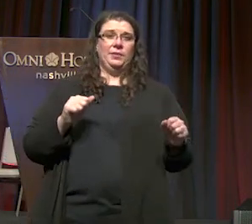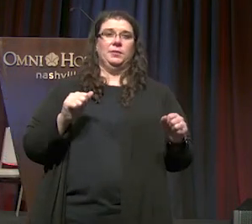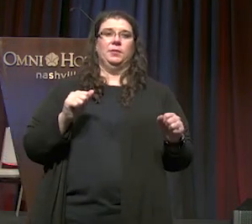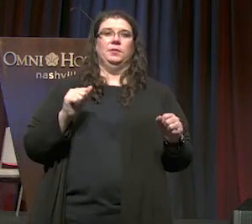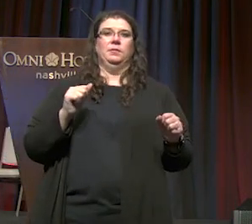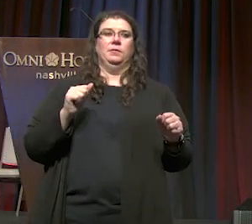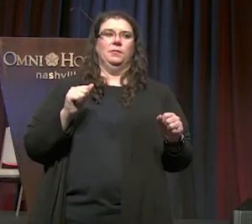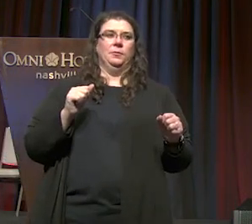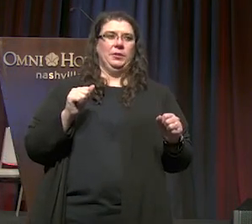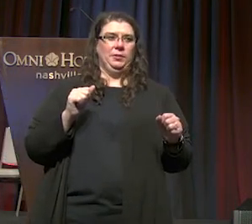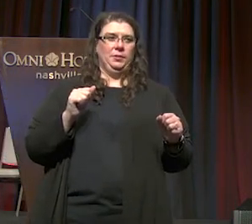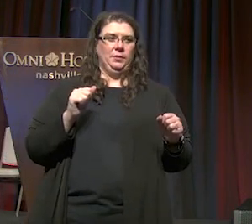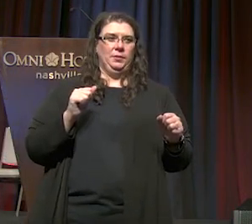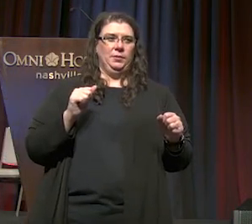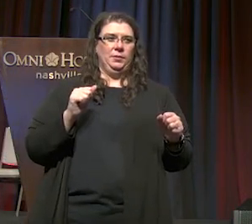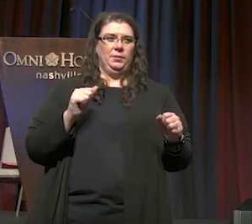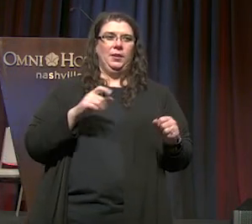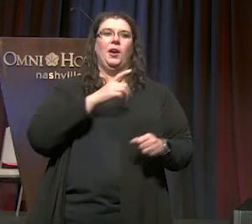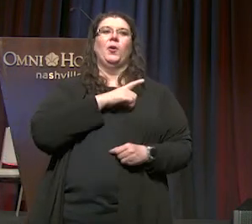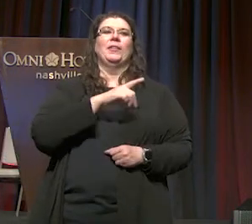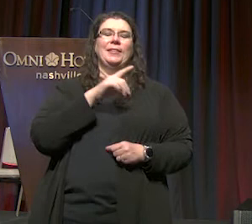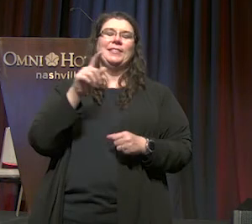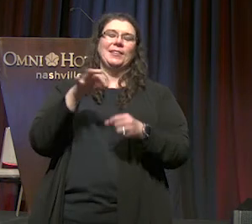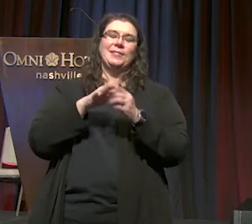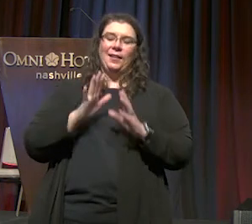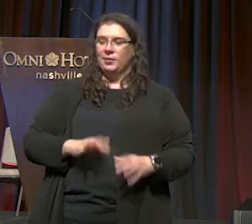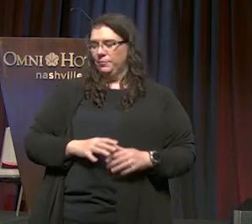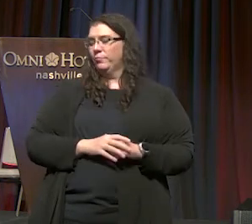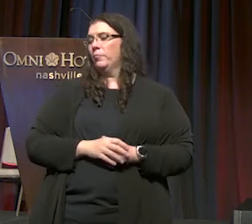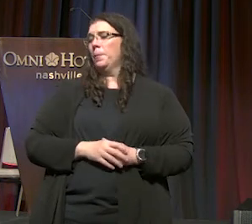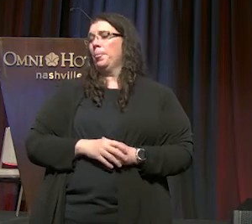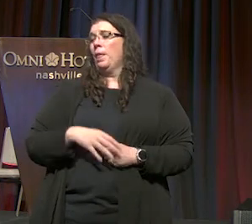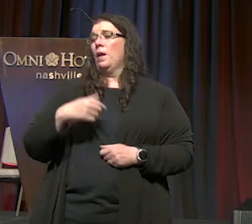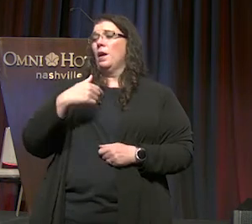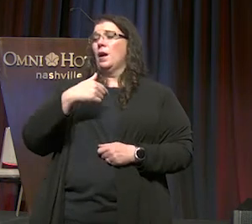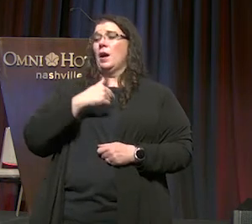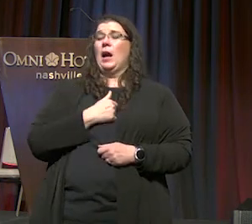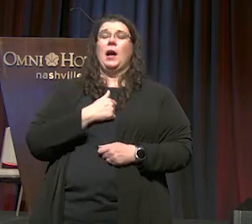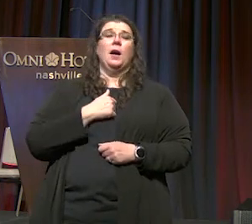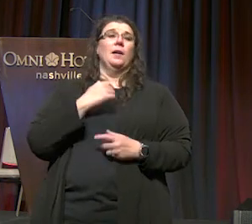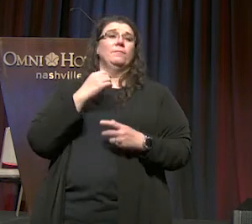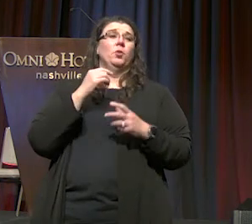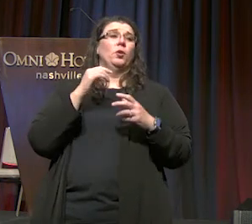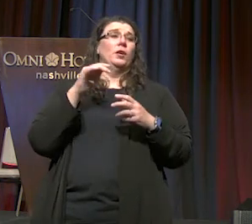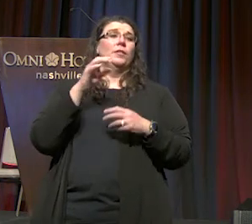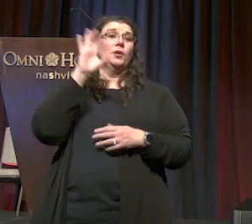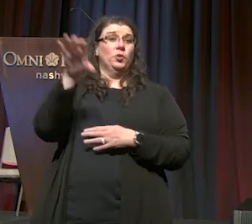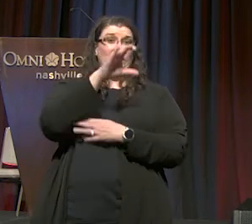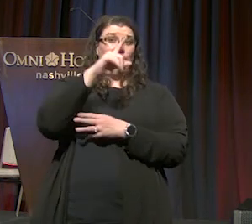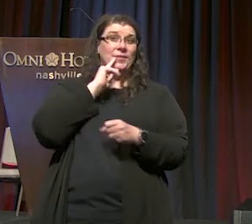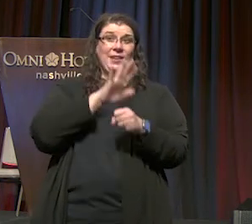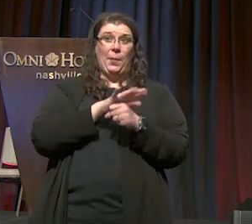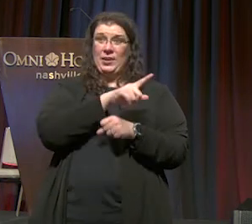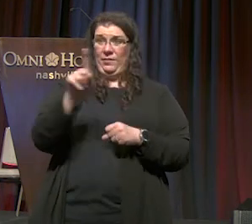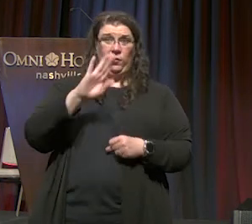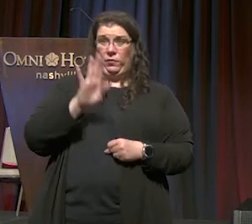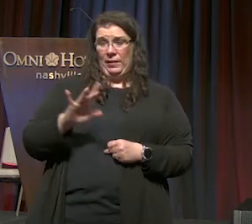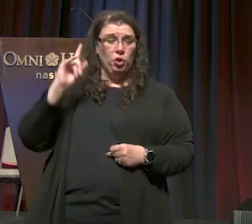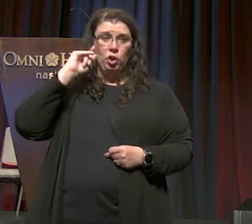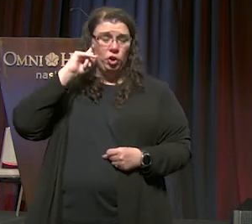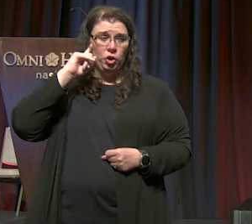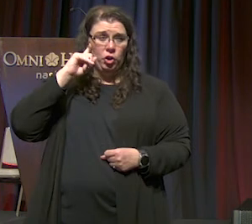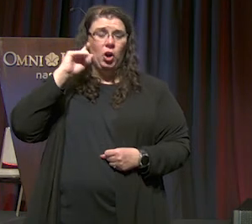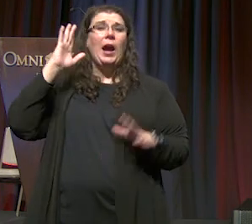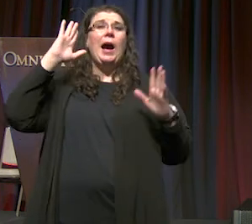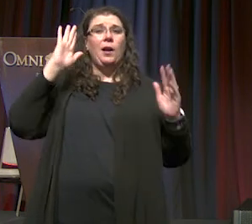delegates, I am a signatory to the Christmas Covenant. If you have not heard of it, I hope